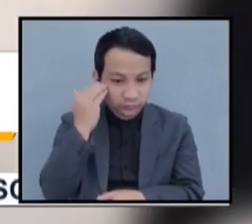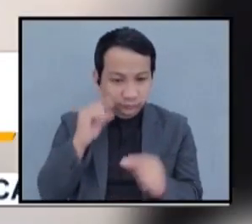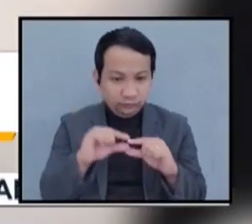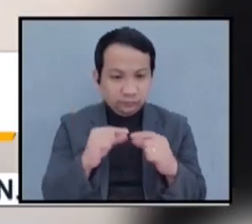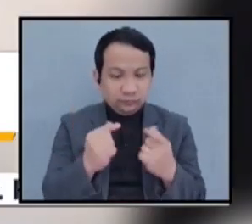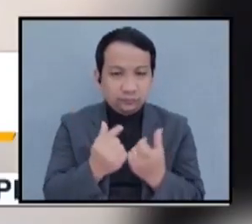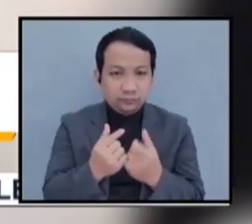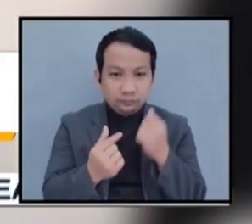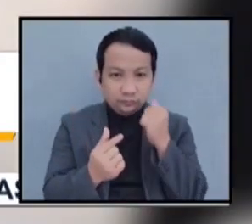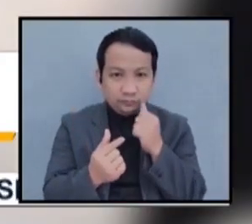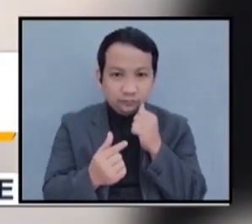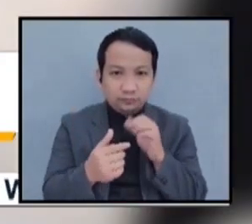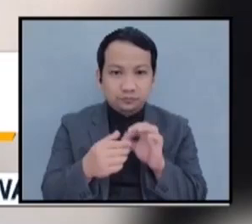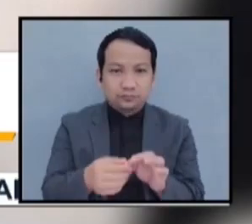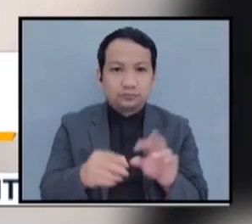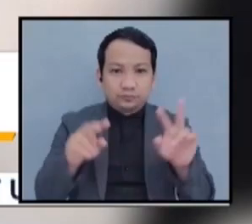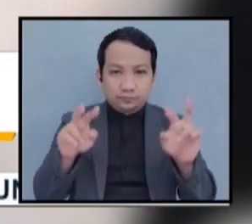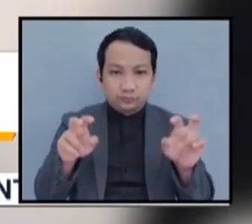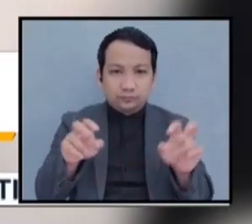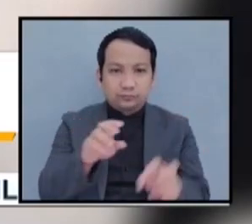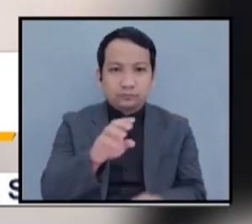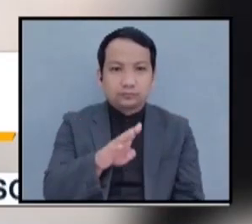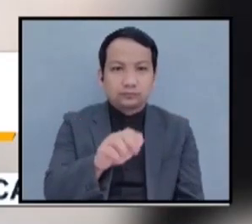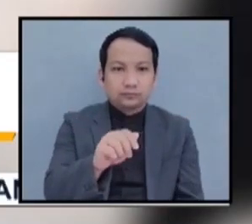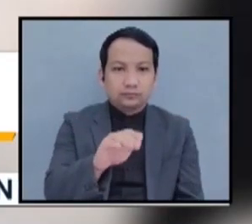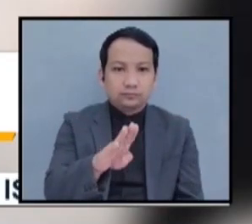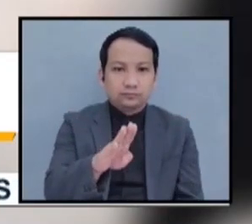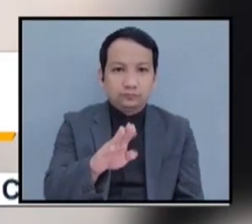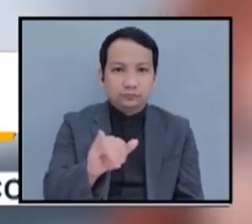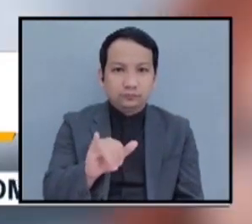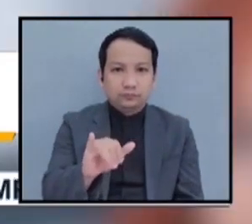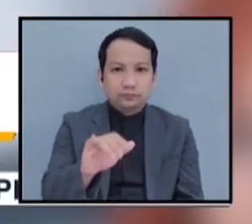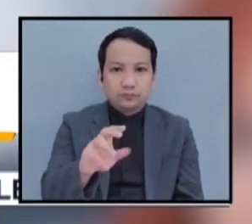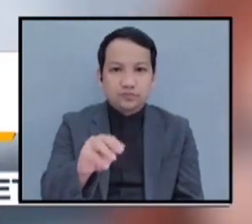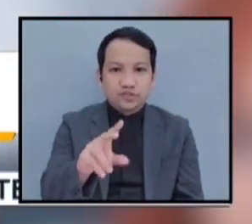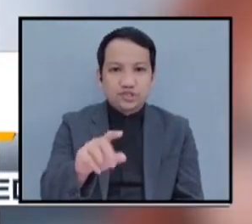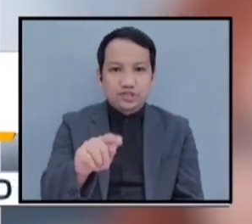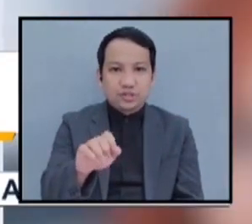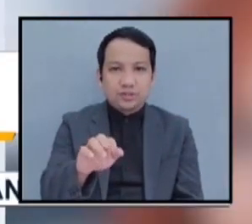Ang BabyMonster nag-debut nito lamang November last year with a single Better Up.